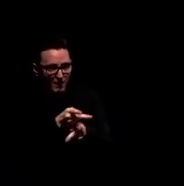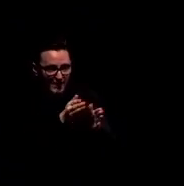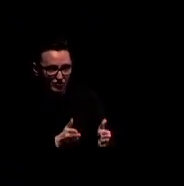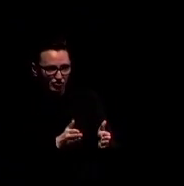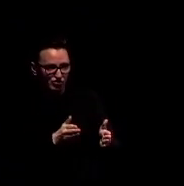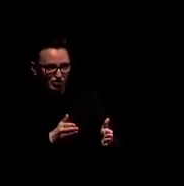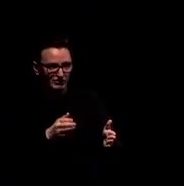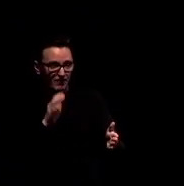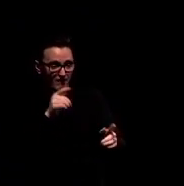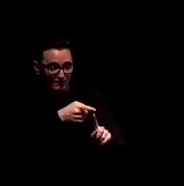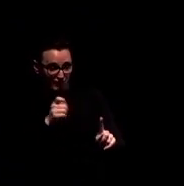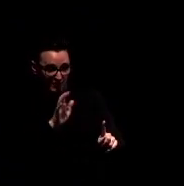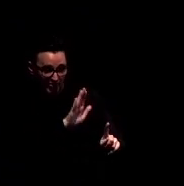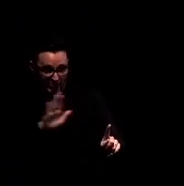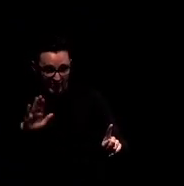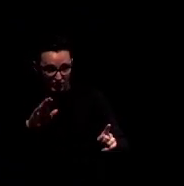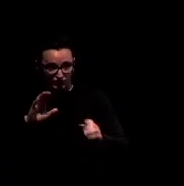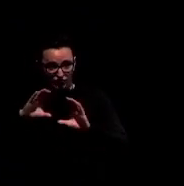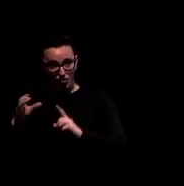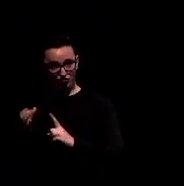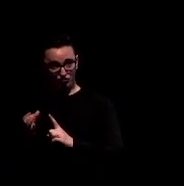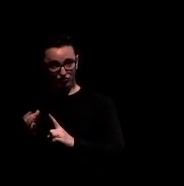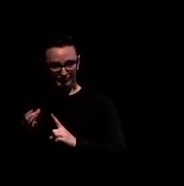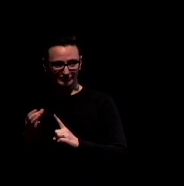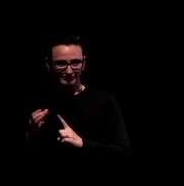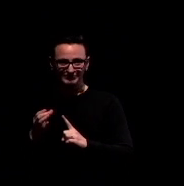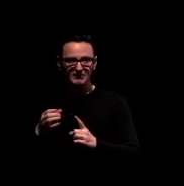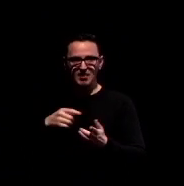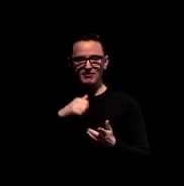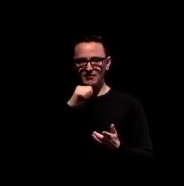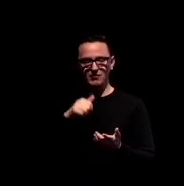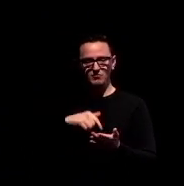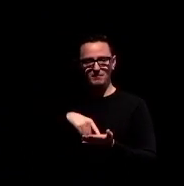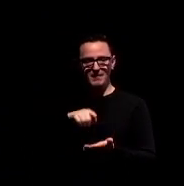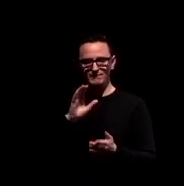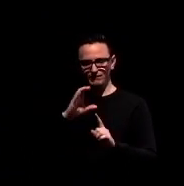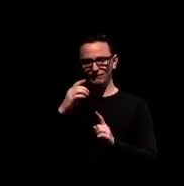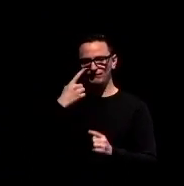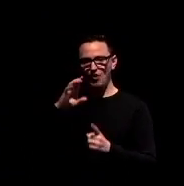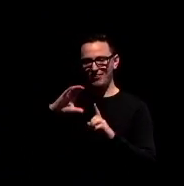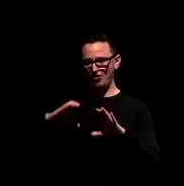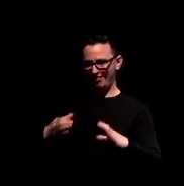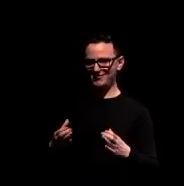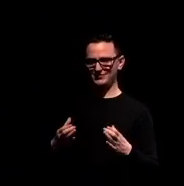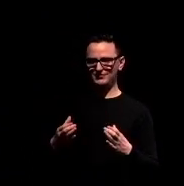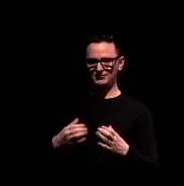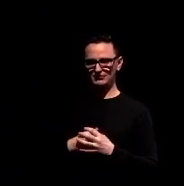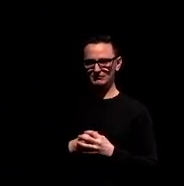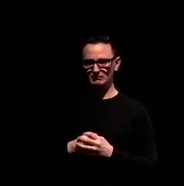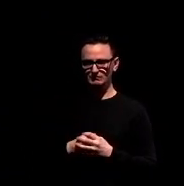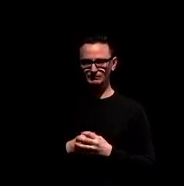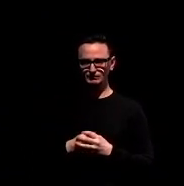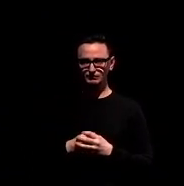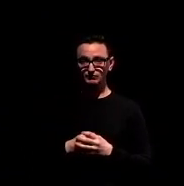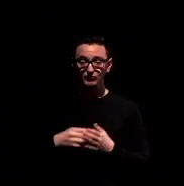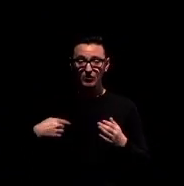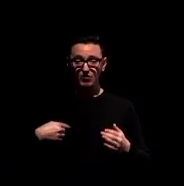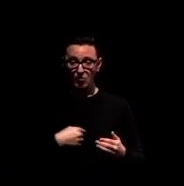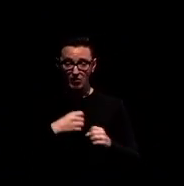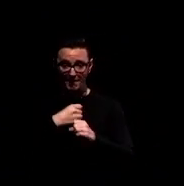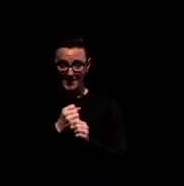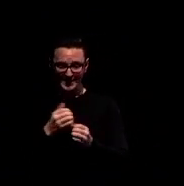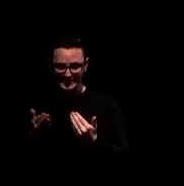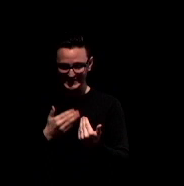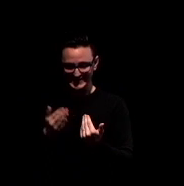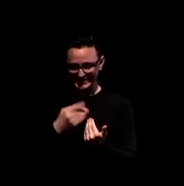that we passed actually will pay for classes for BIPOC mental health professionals to become supervisors. So we're going to make it really easy